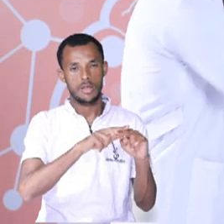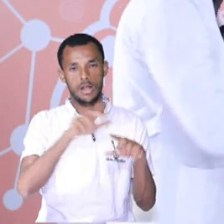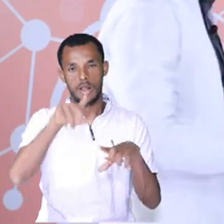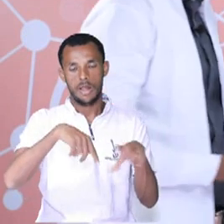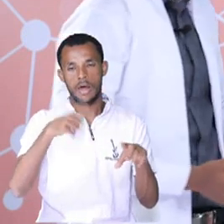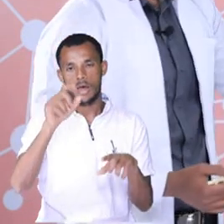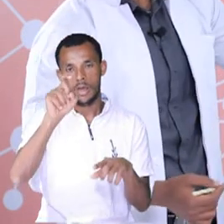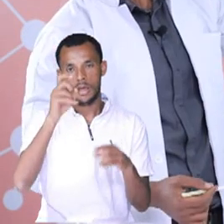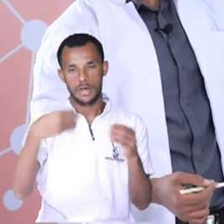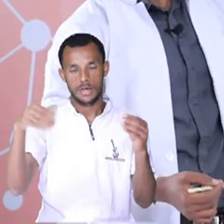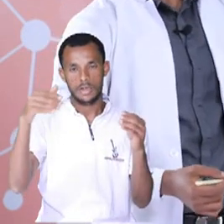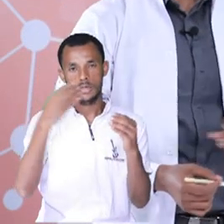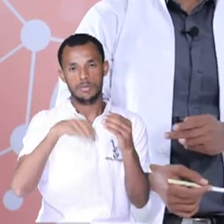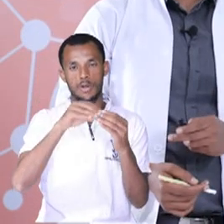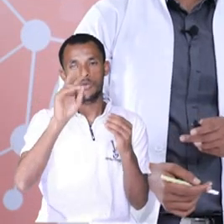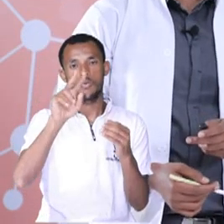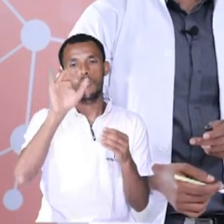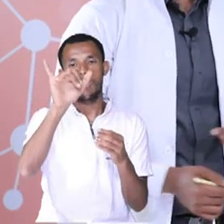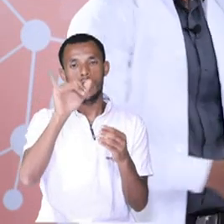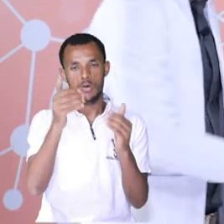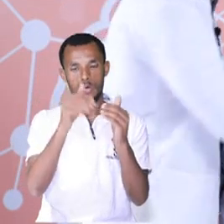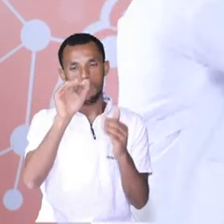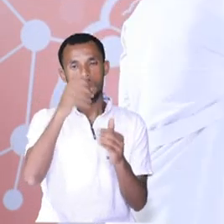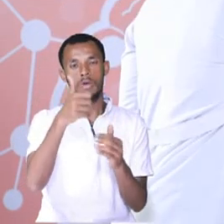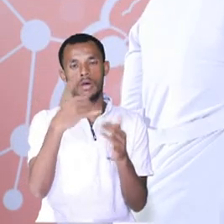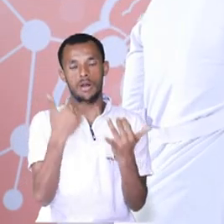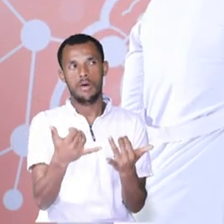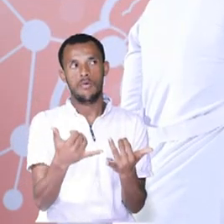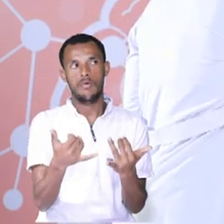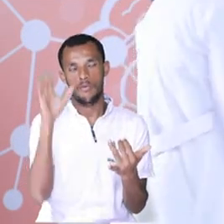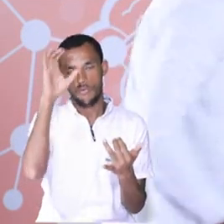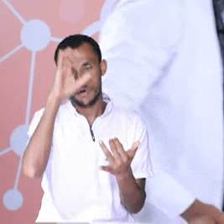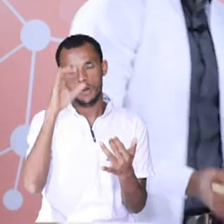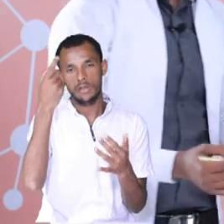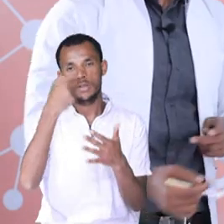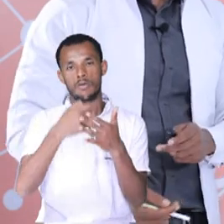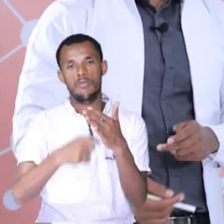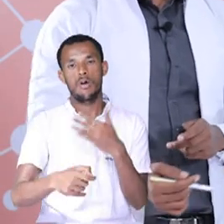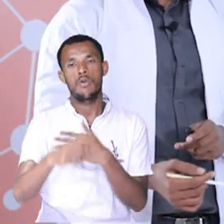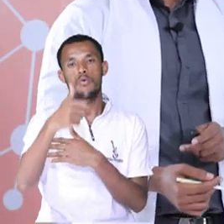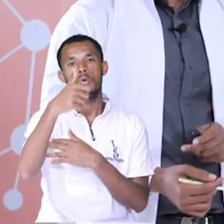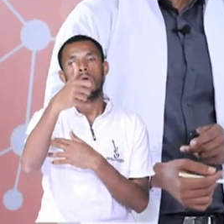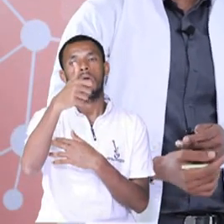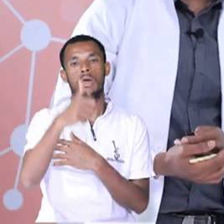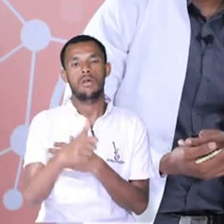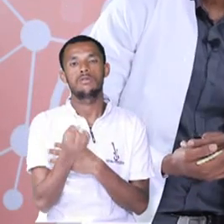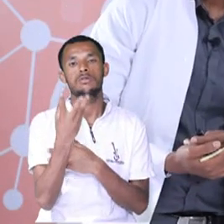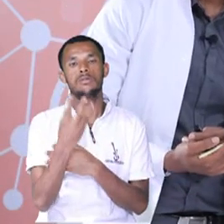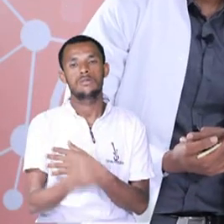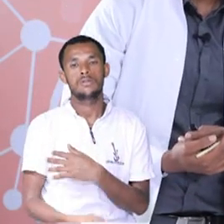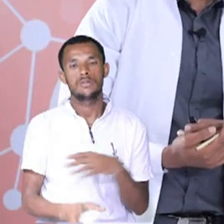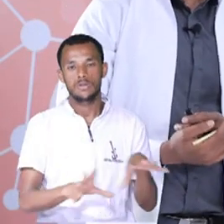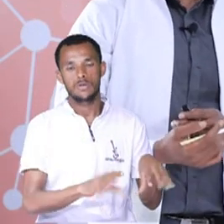ax plus 2y is equal to 10. Now, just find the value of a.